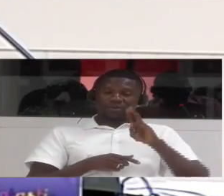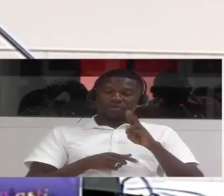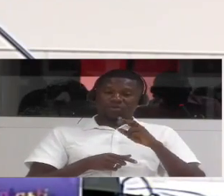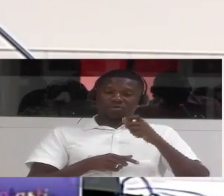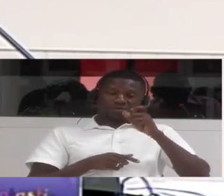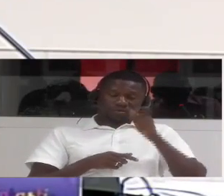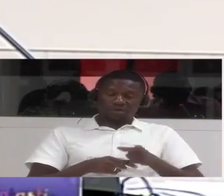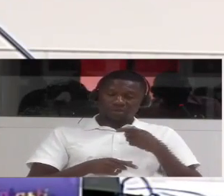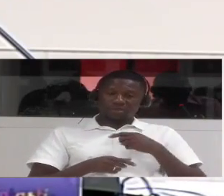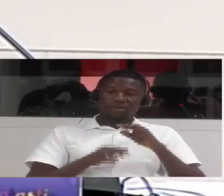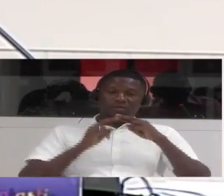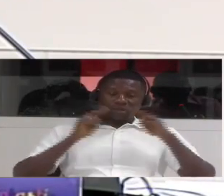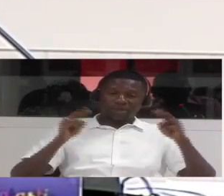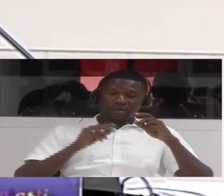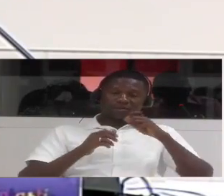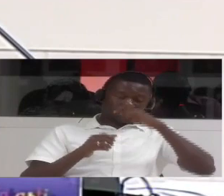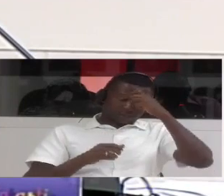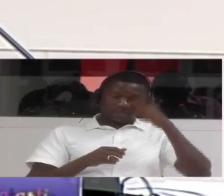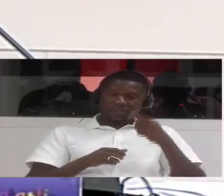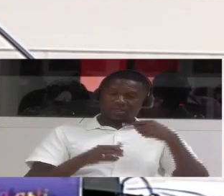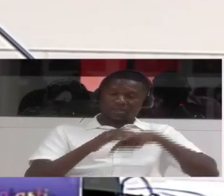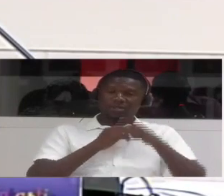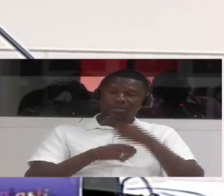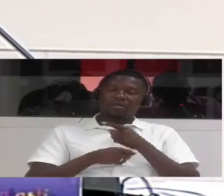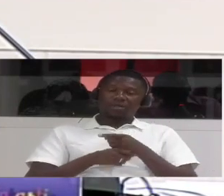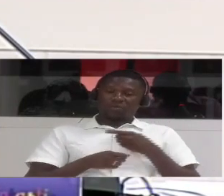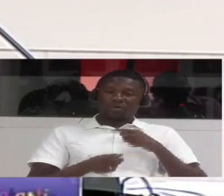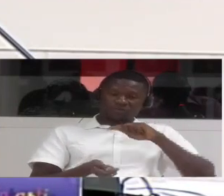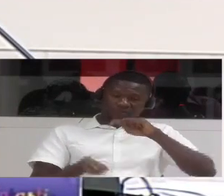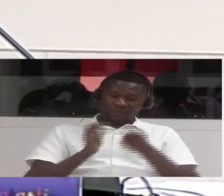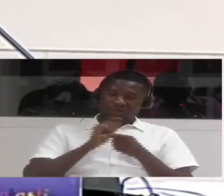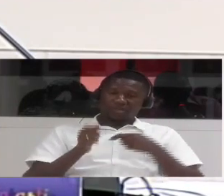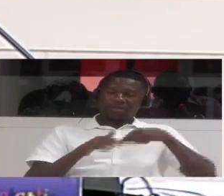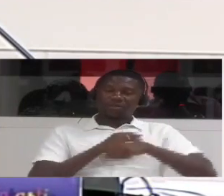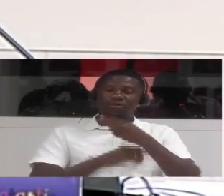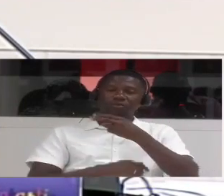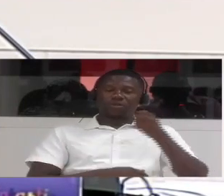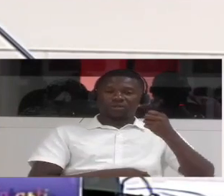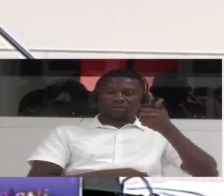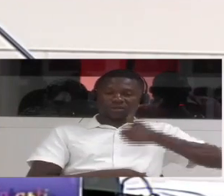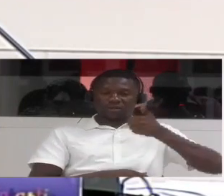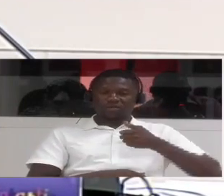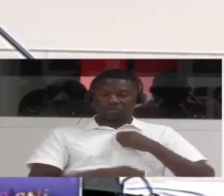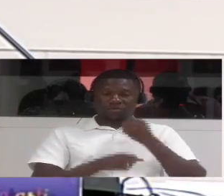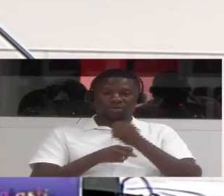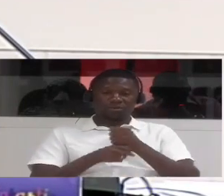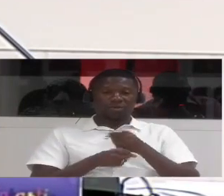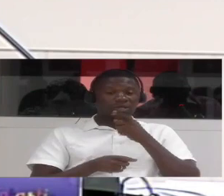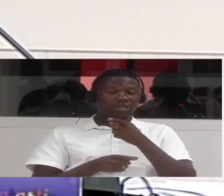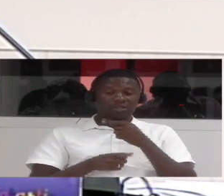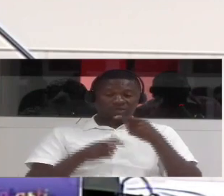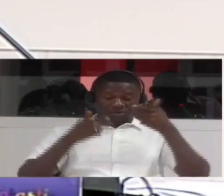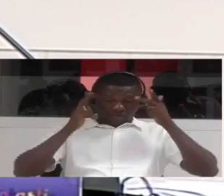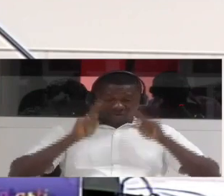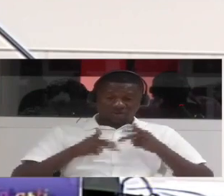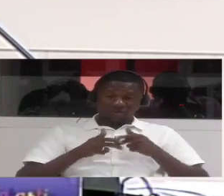we reviewed and revised that was in 2016, and then we made sure that this code is widely